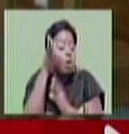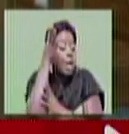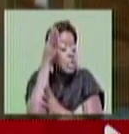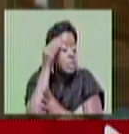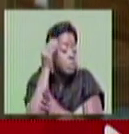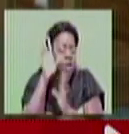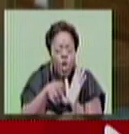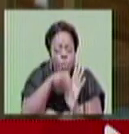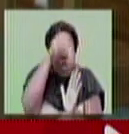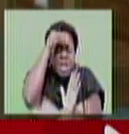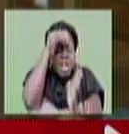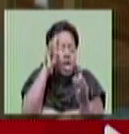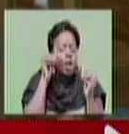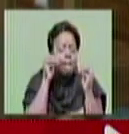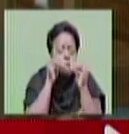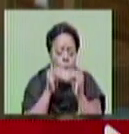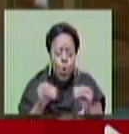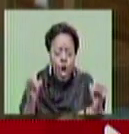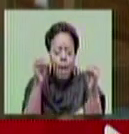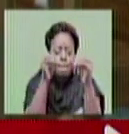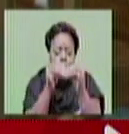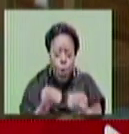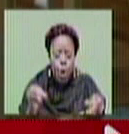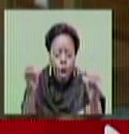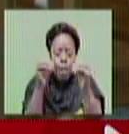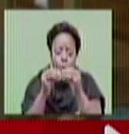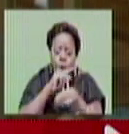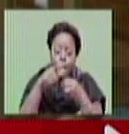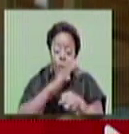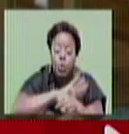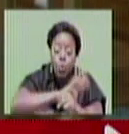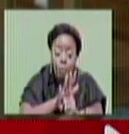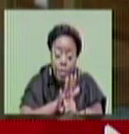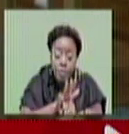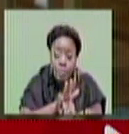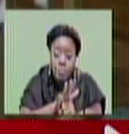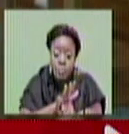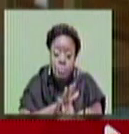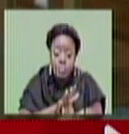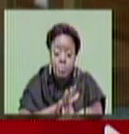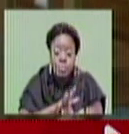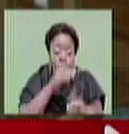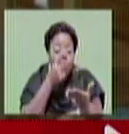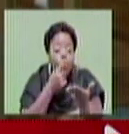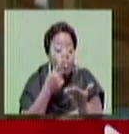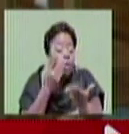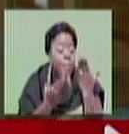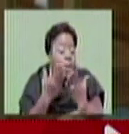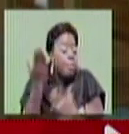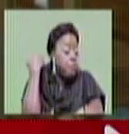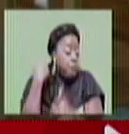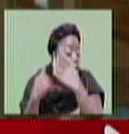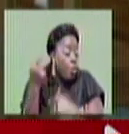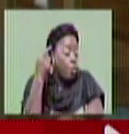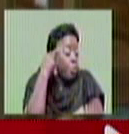new, novel virus, what we thought then, as said by the